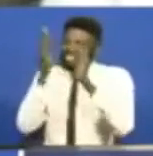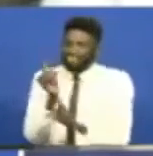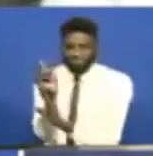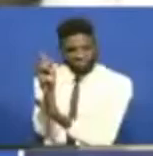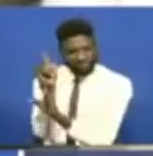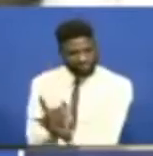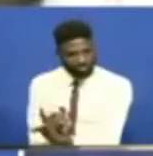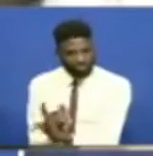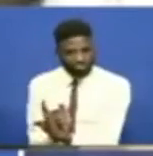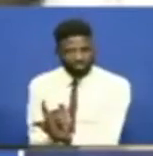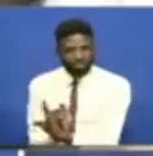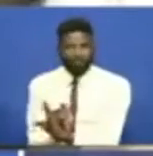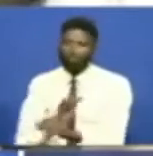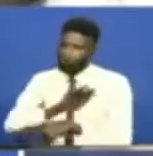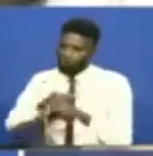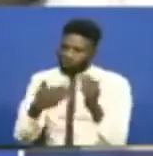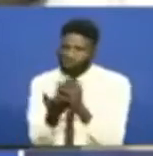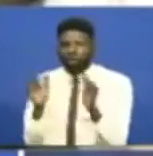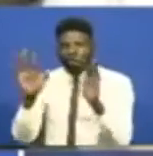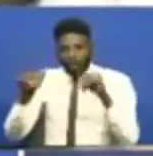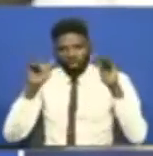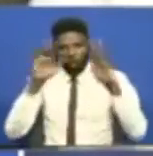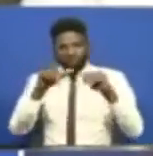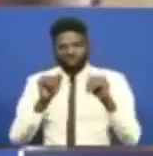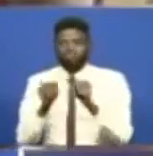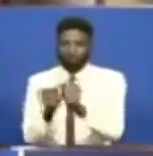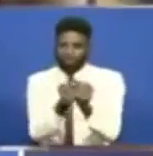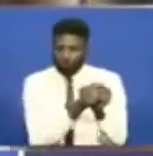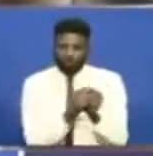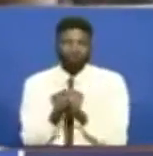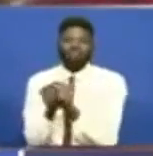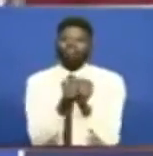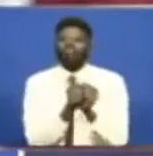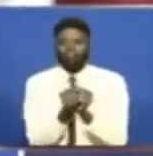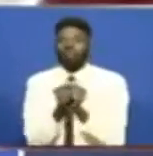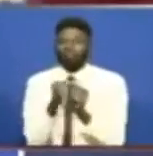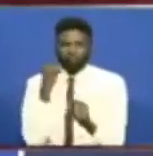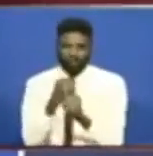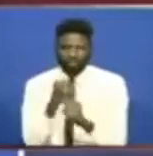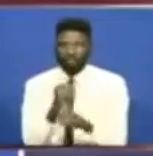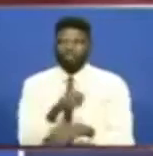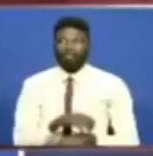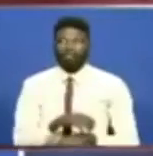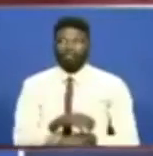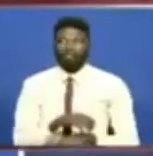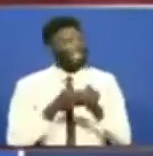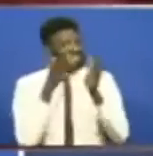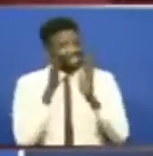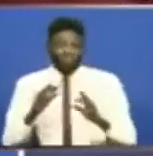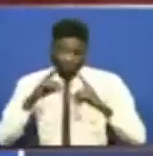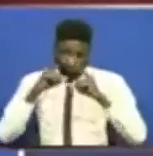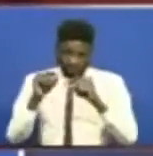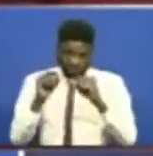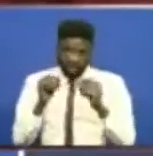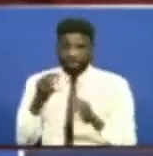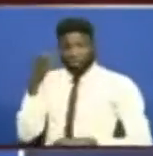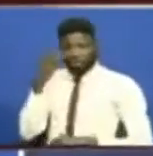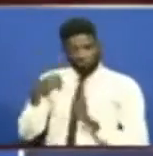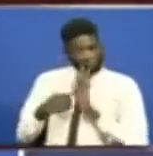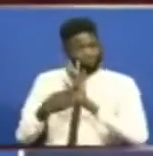wote, tuwaite, tuwe pamoja siku moja pahali. Viongozi hao walisema kuwa waziri huyo amedhihirisha kuwa